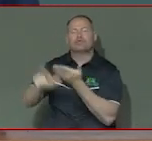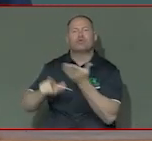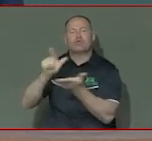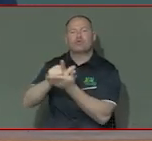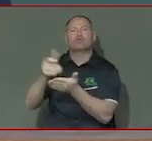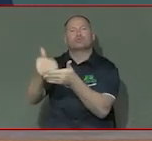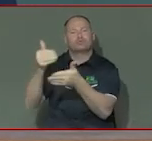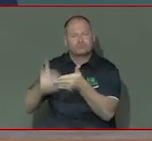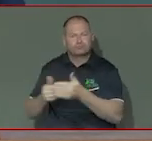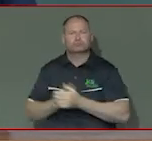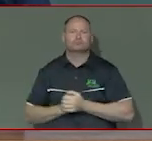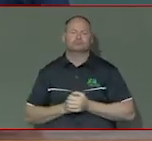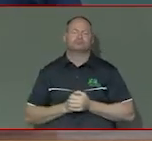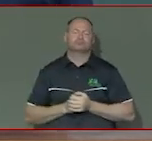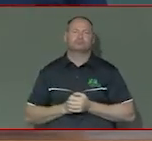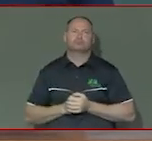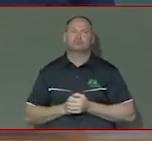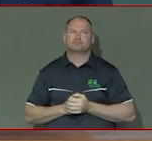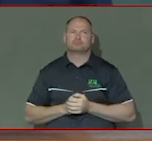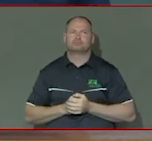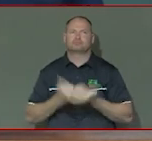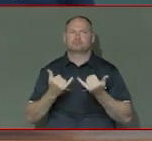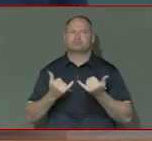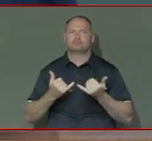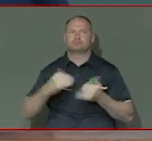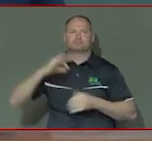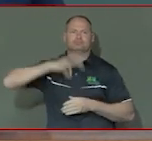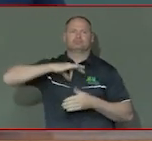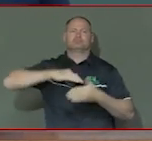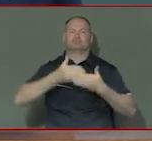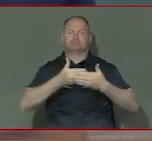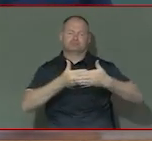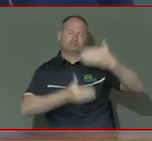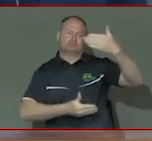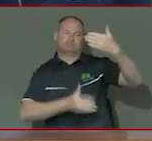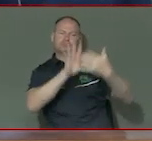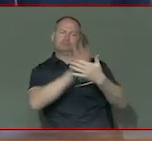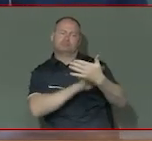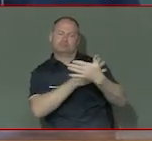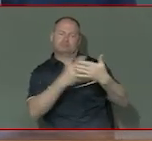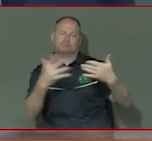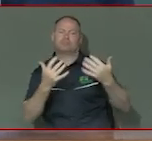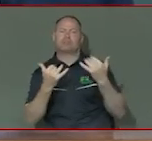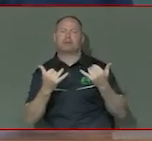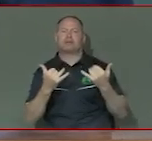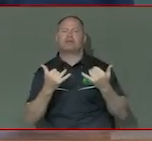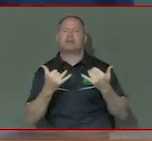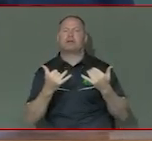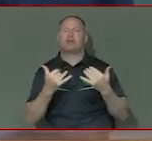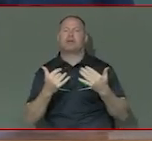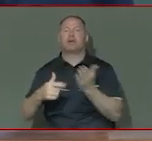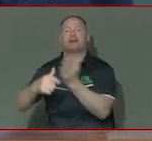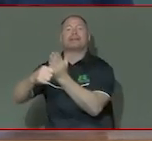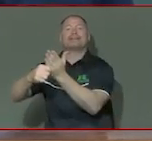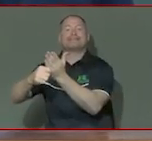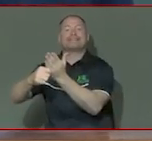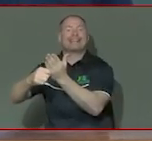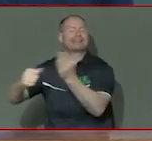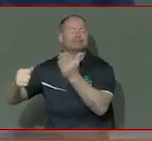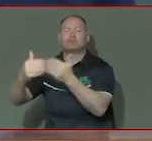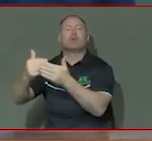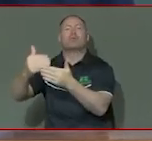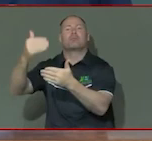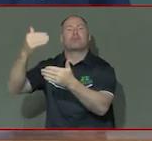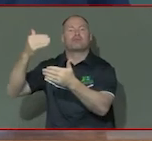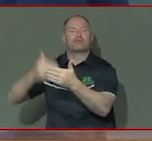Now if you think back on your income statement, the format, what is your profit before income tax